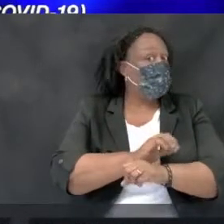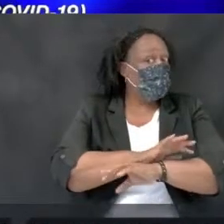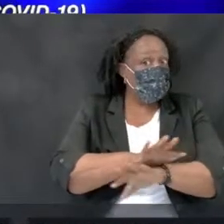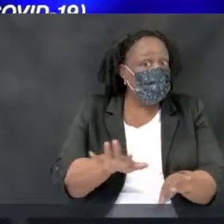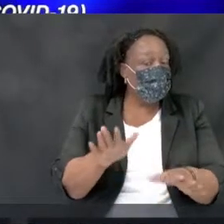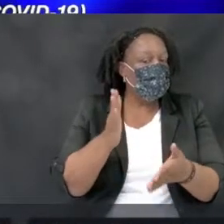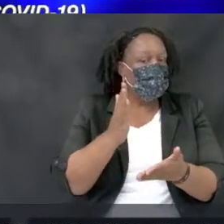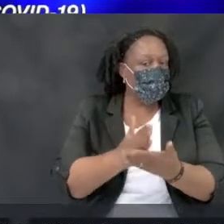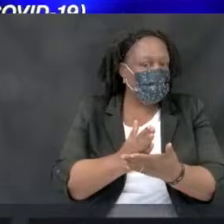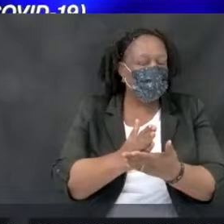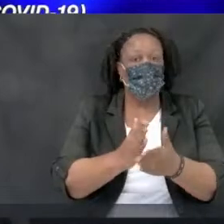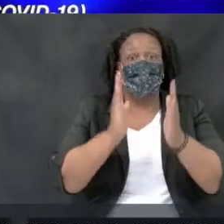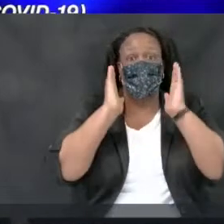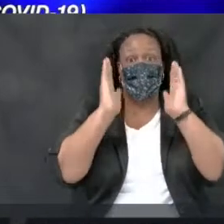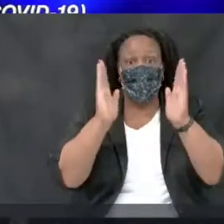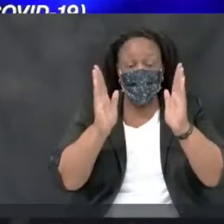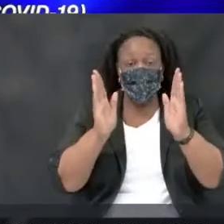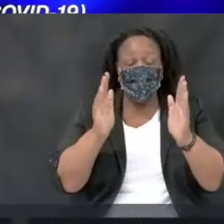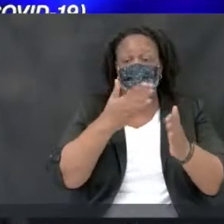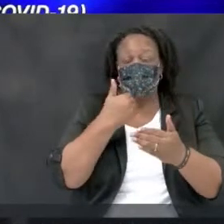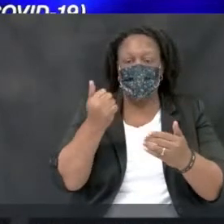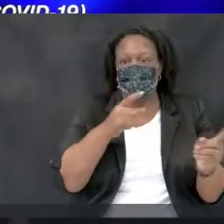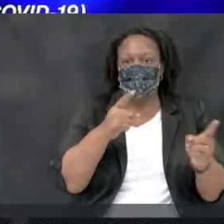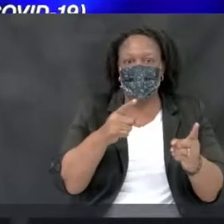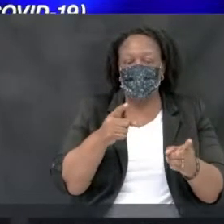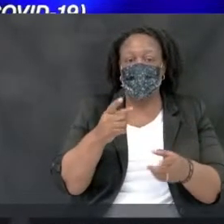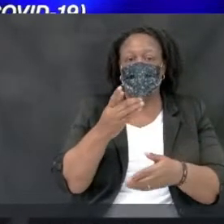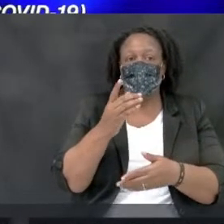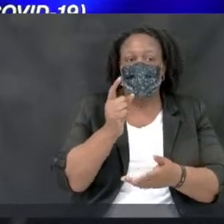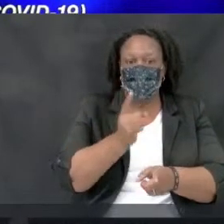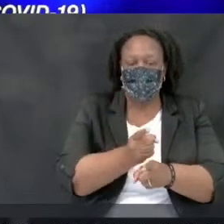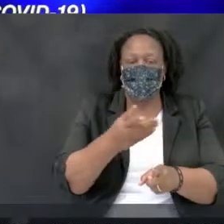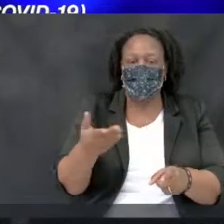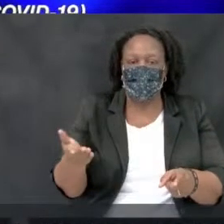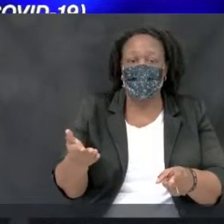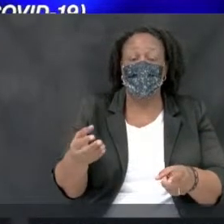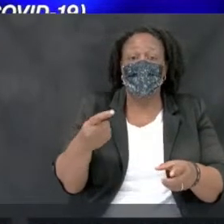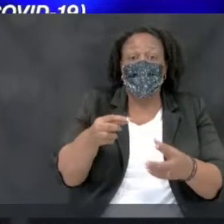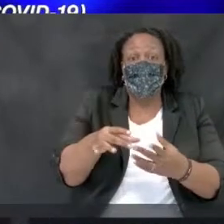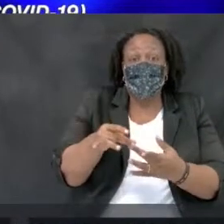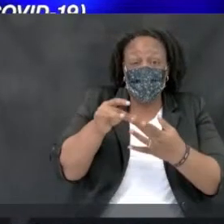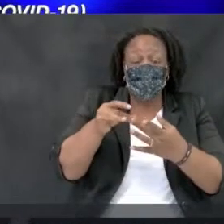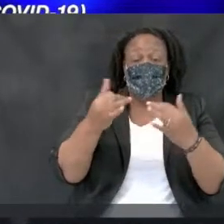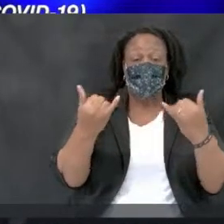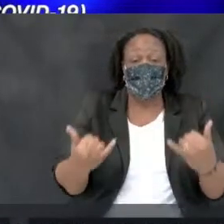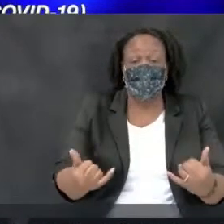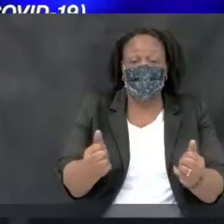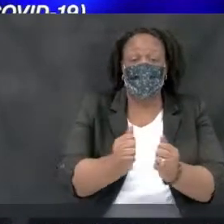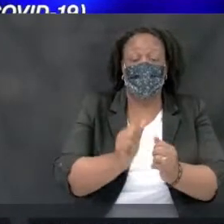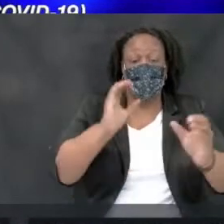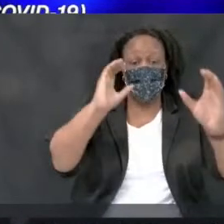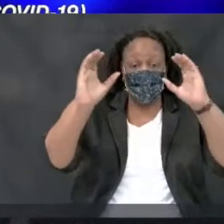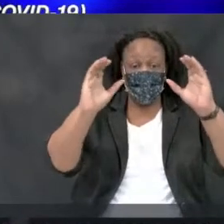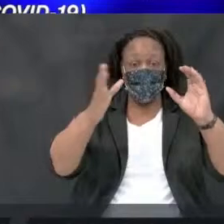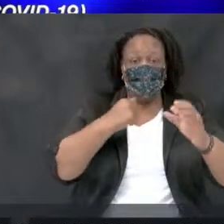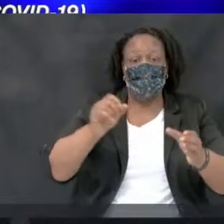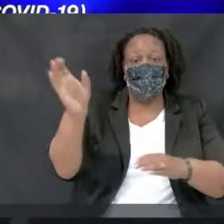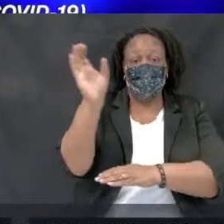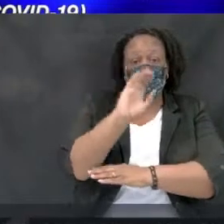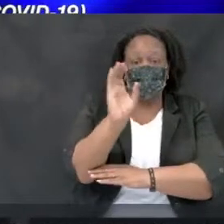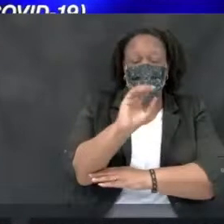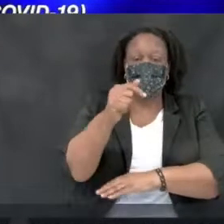complacency as we enter the Christmas and Carnival season. With the recent removal of the